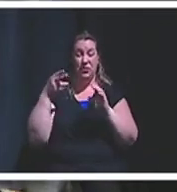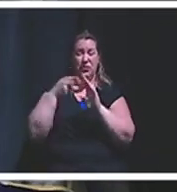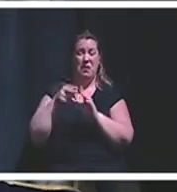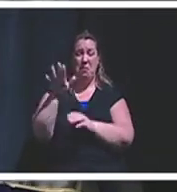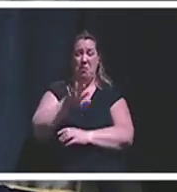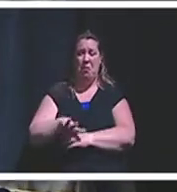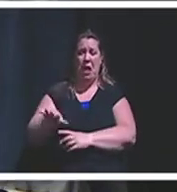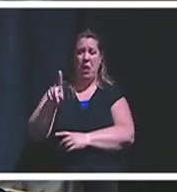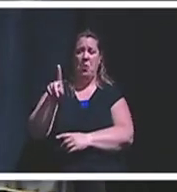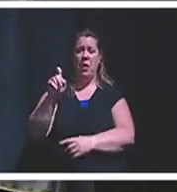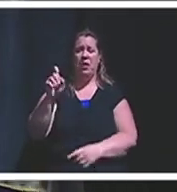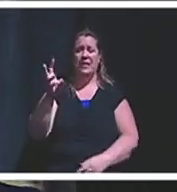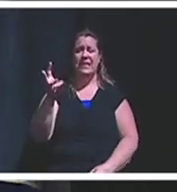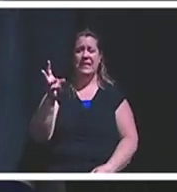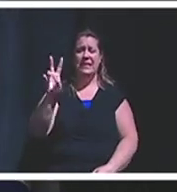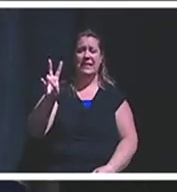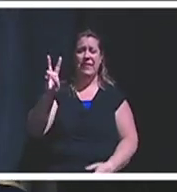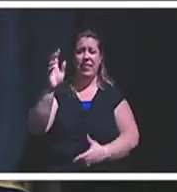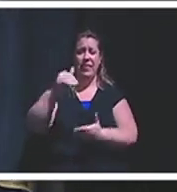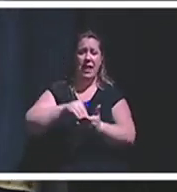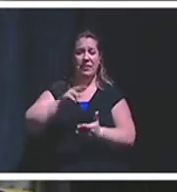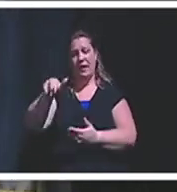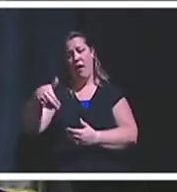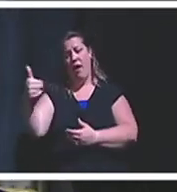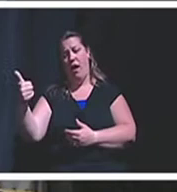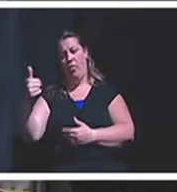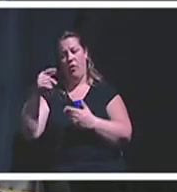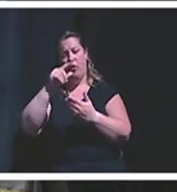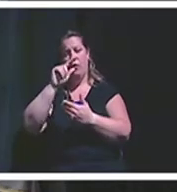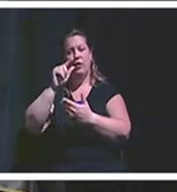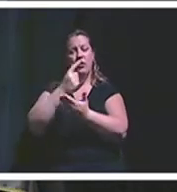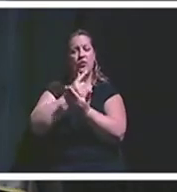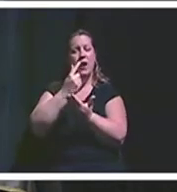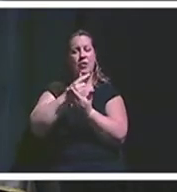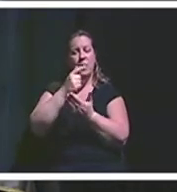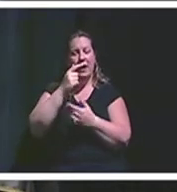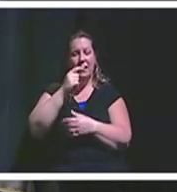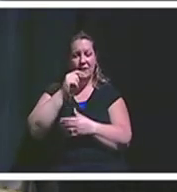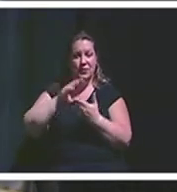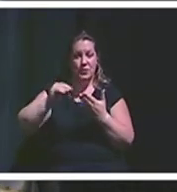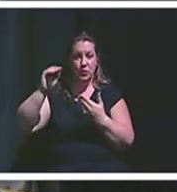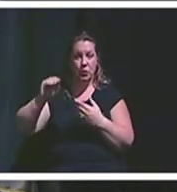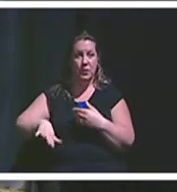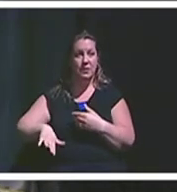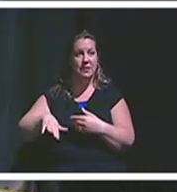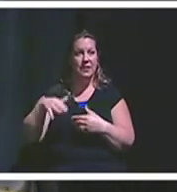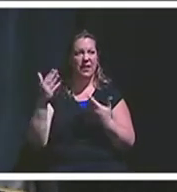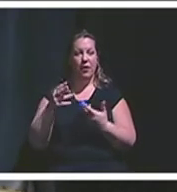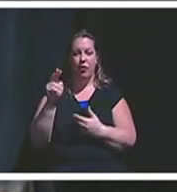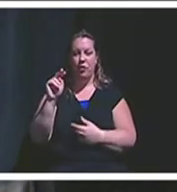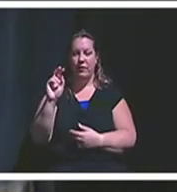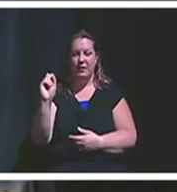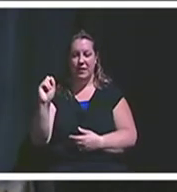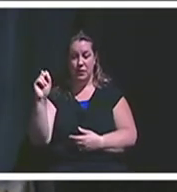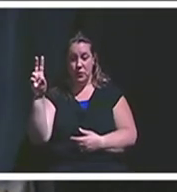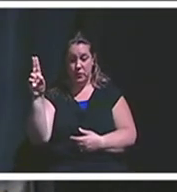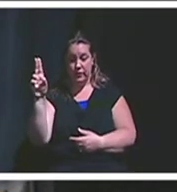167,000 other graduates at Nova Southeastern University. That's the size of those